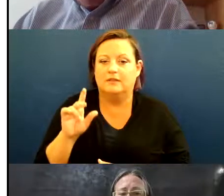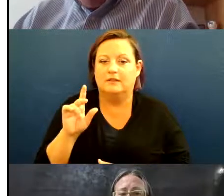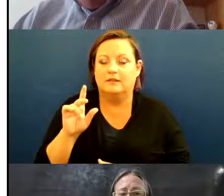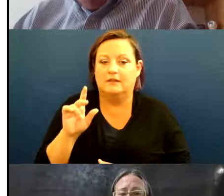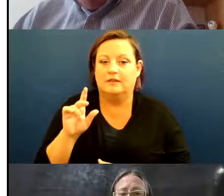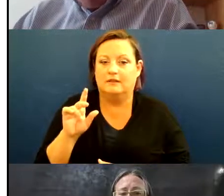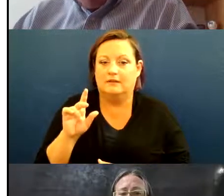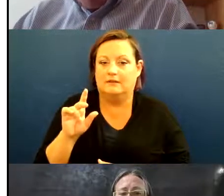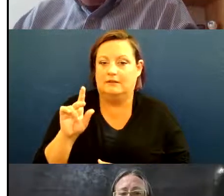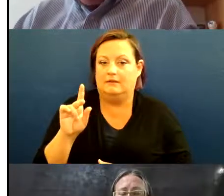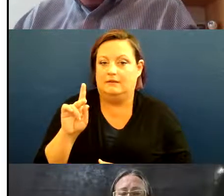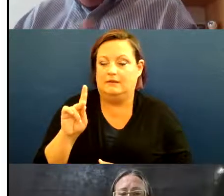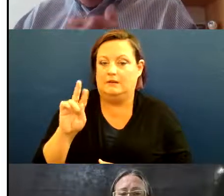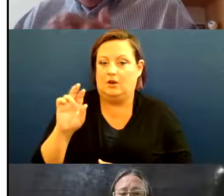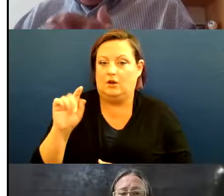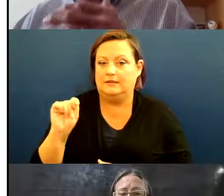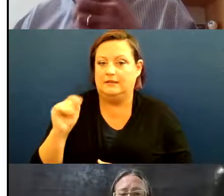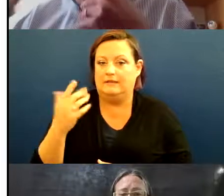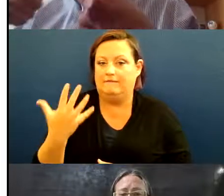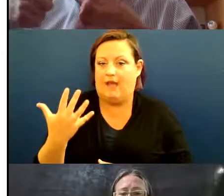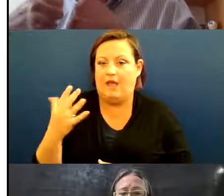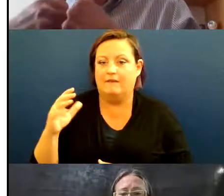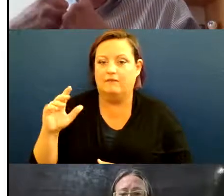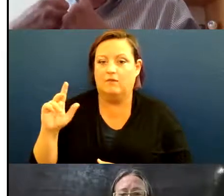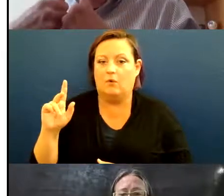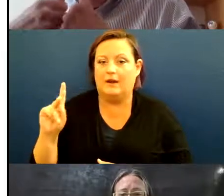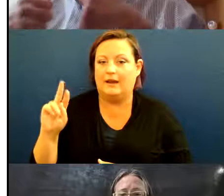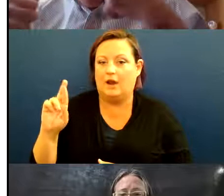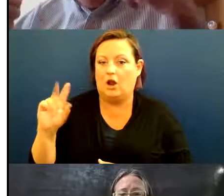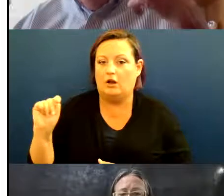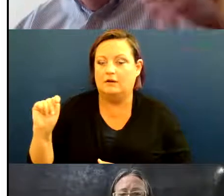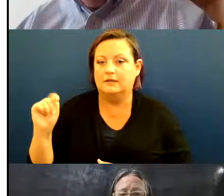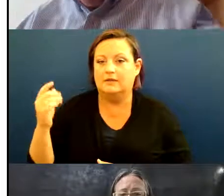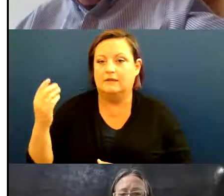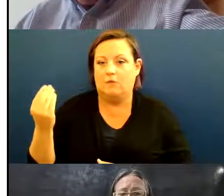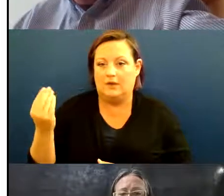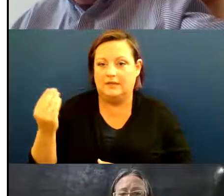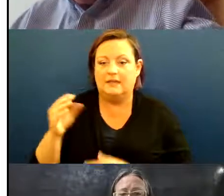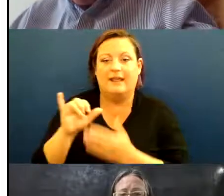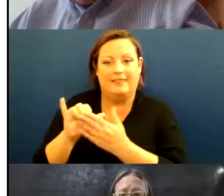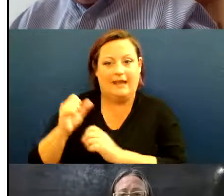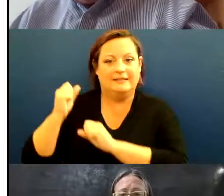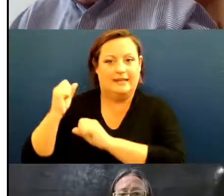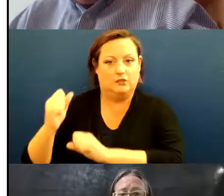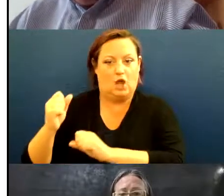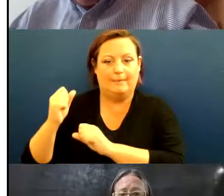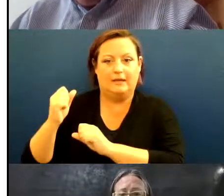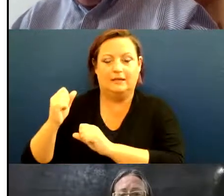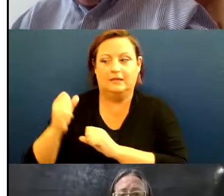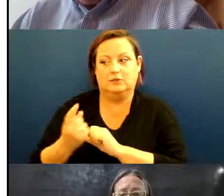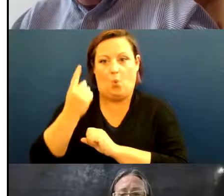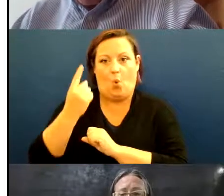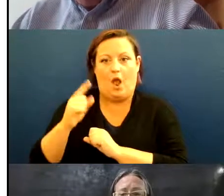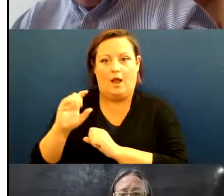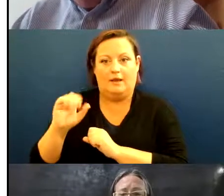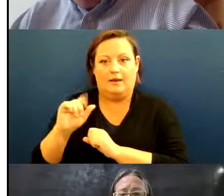Again, that's a dominant disorder. So it's a dominant interfering mutation. So a mutation in one allele can actually